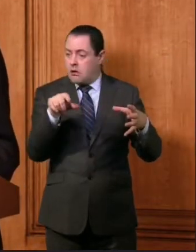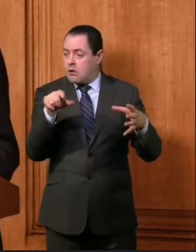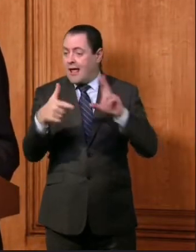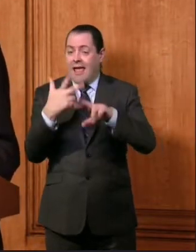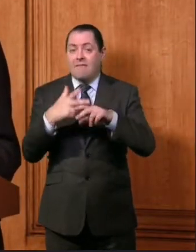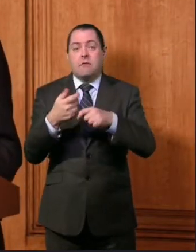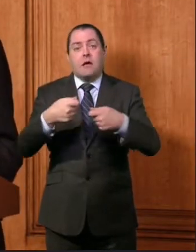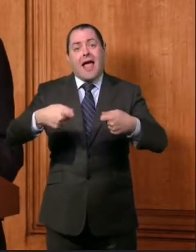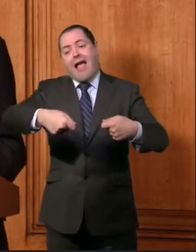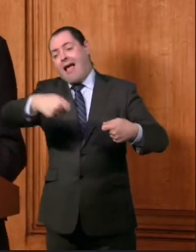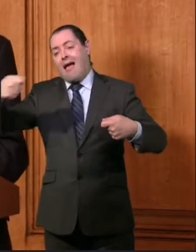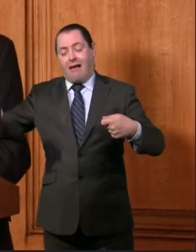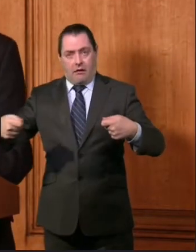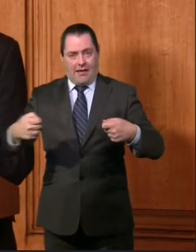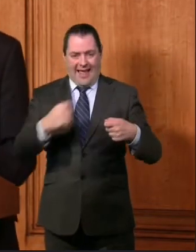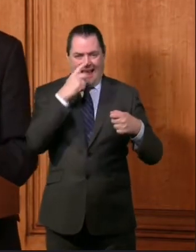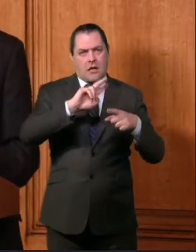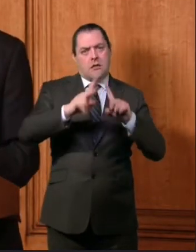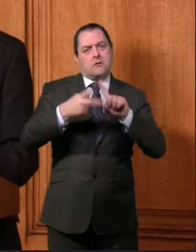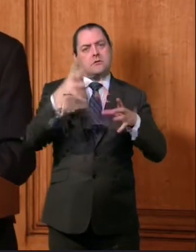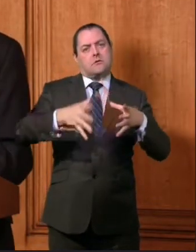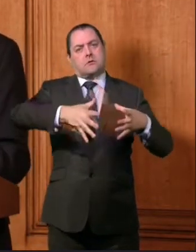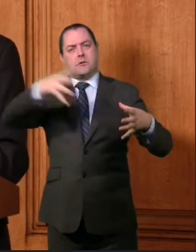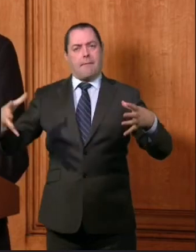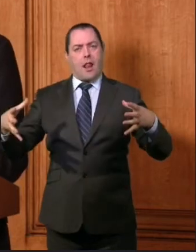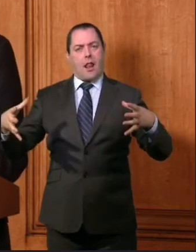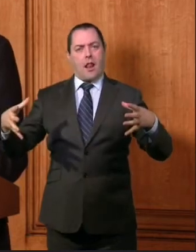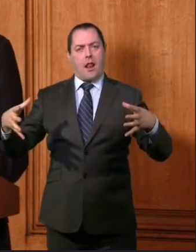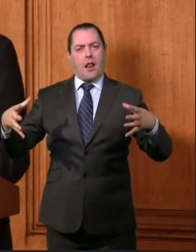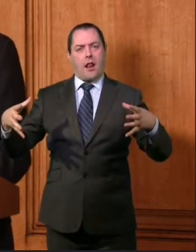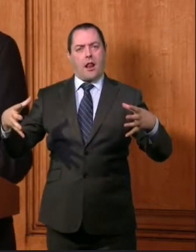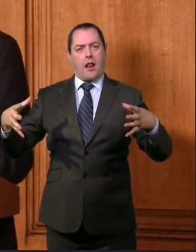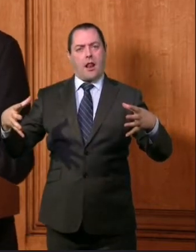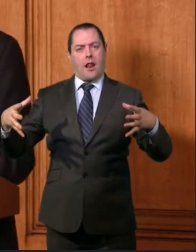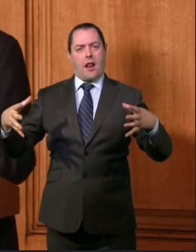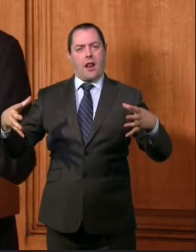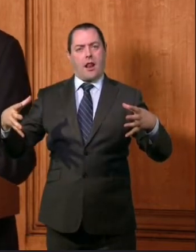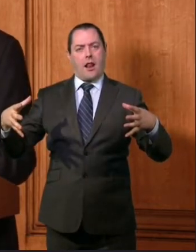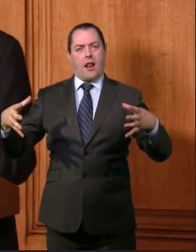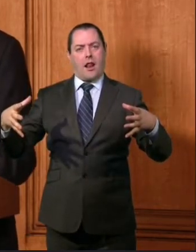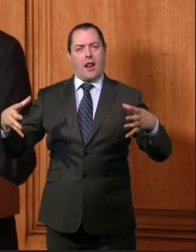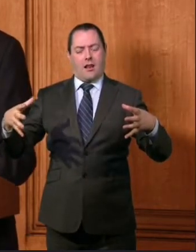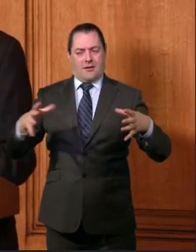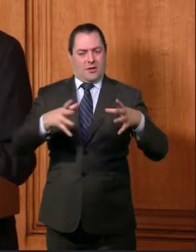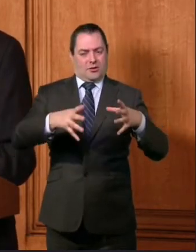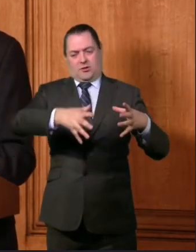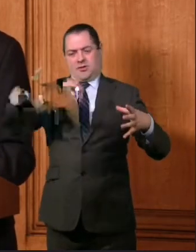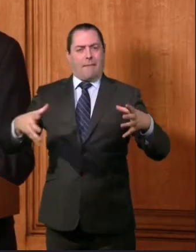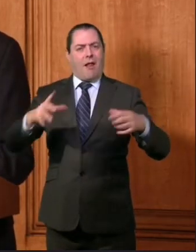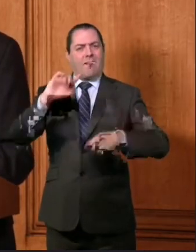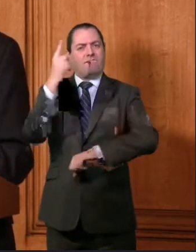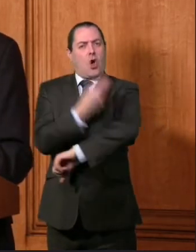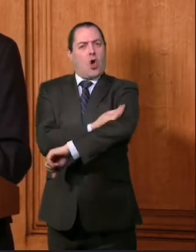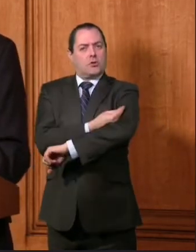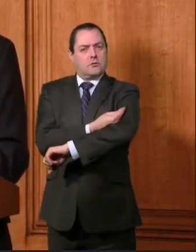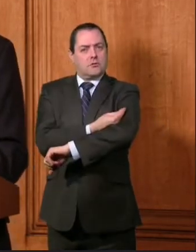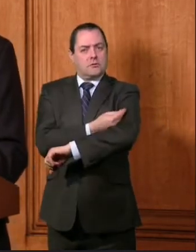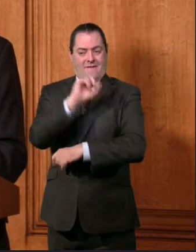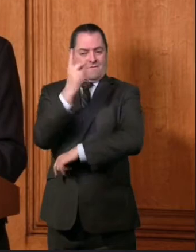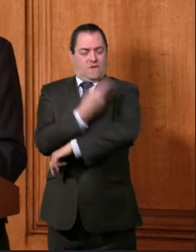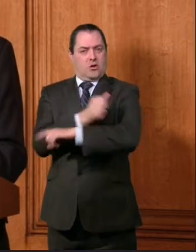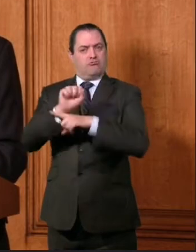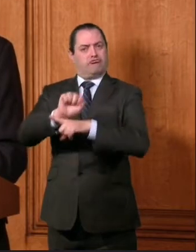thing to do is that because our major limitation is the number of vaccinations we actually